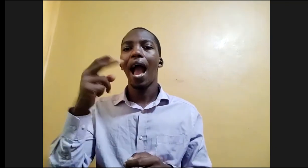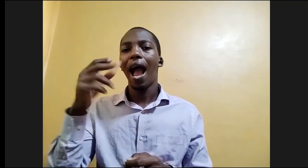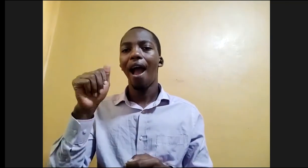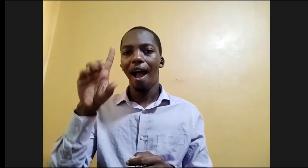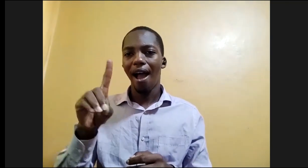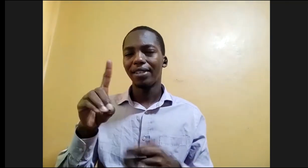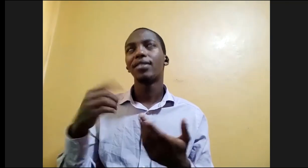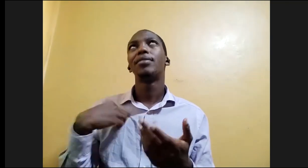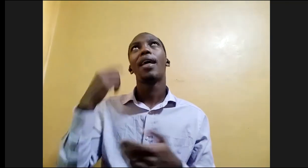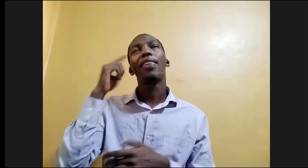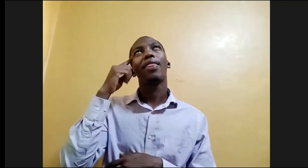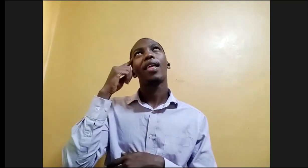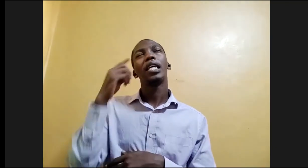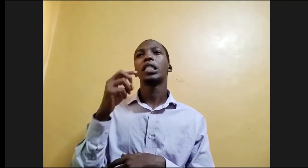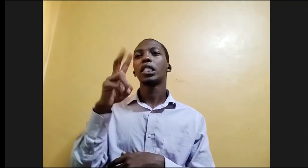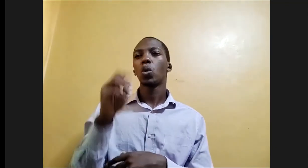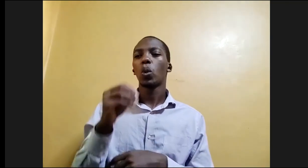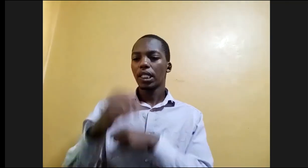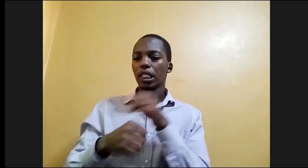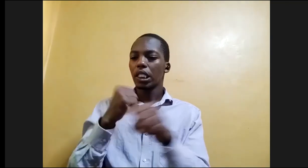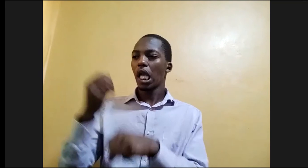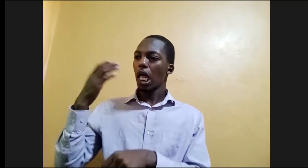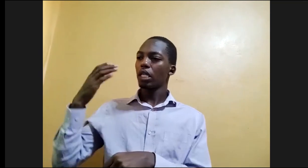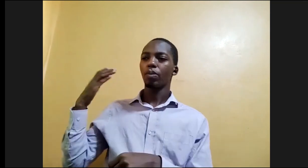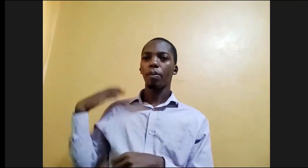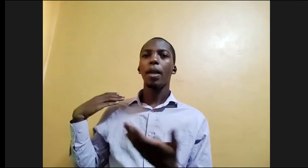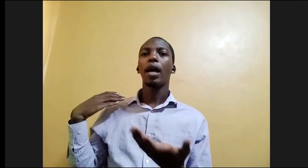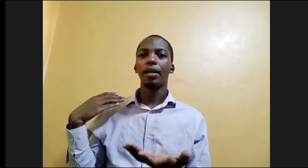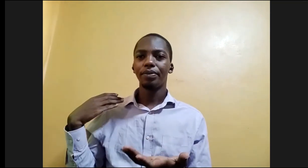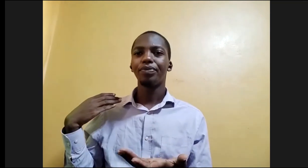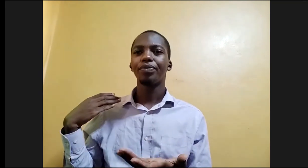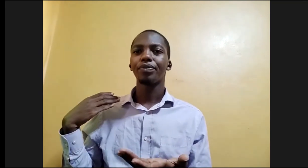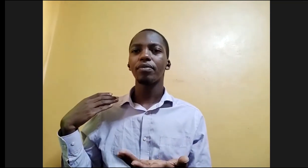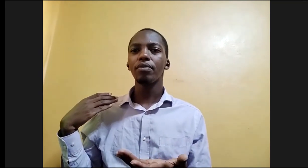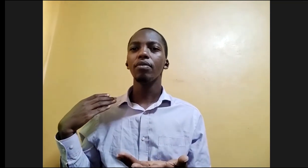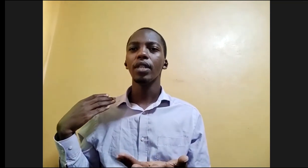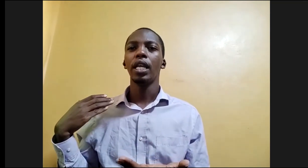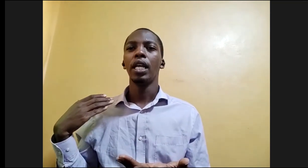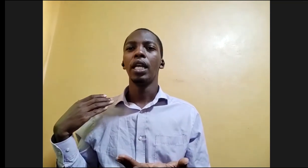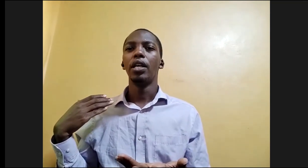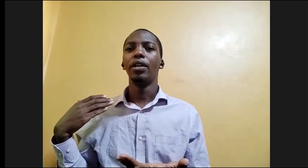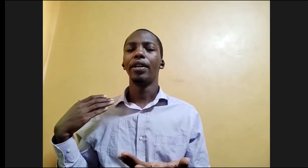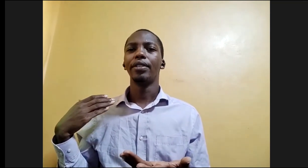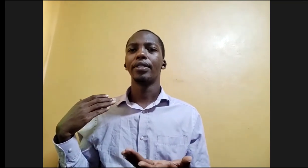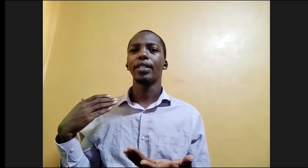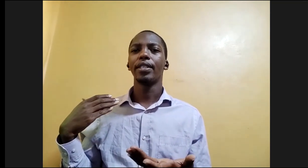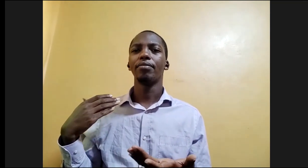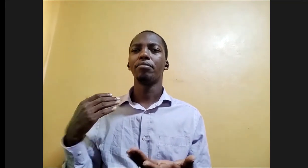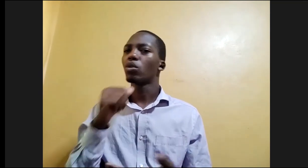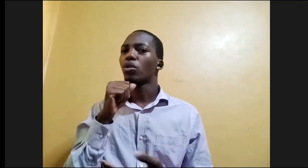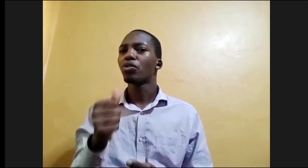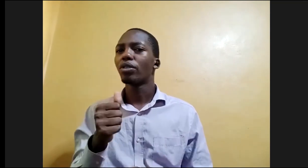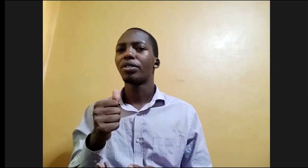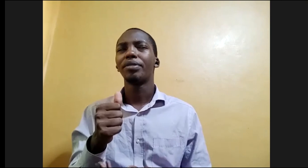was 20 years ago where the problem already appears, and and it was not